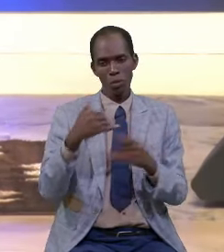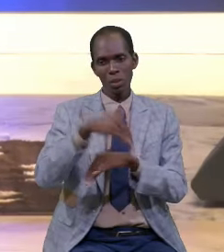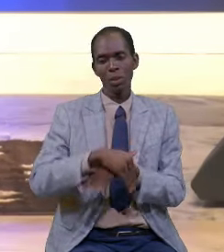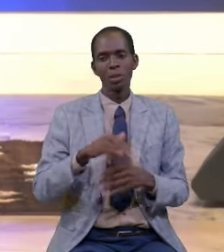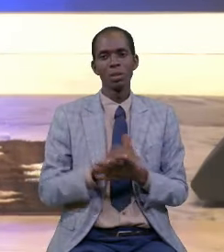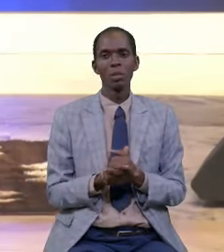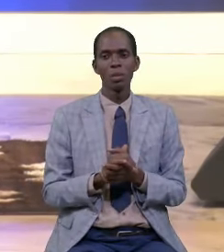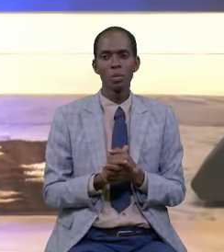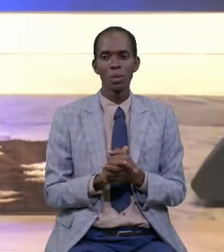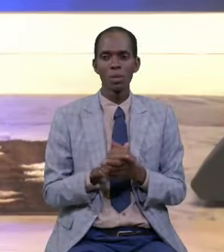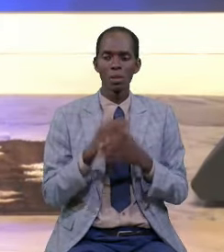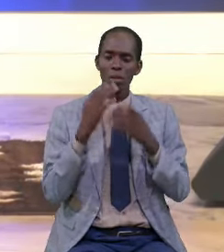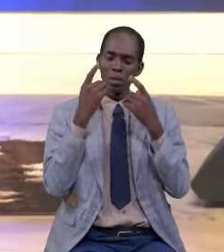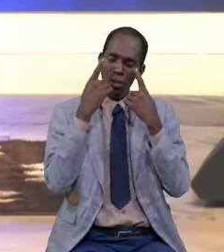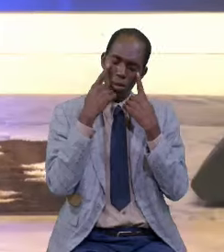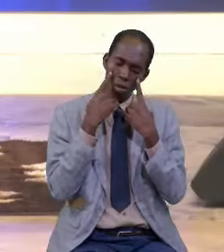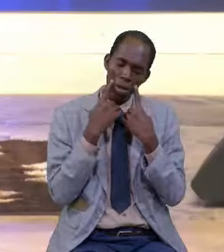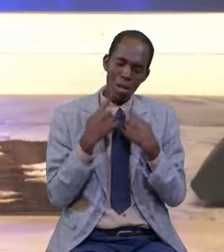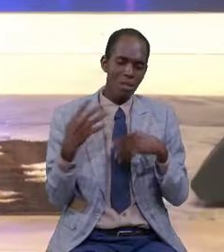tonight. Tears wiped away